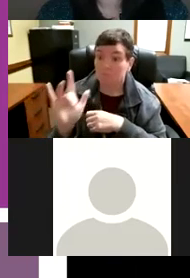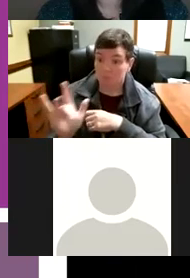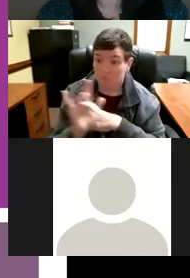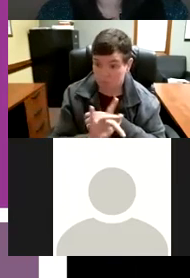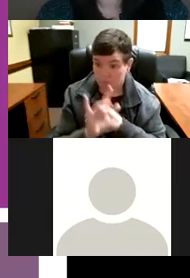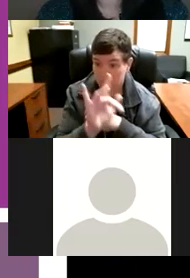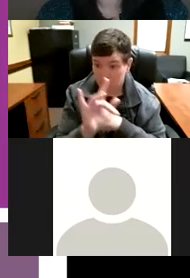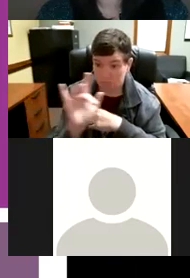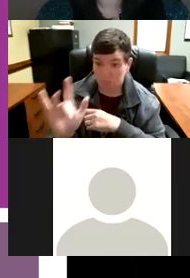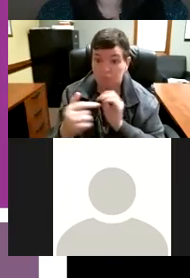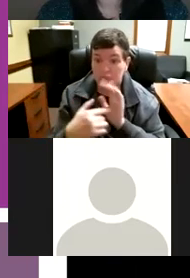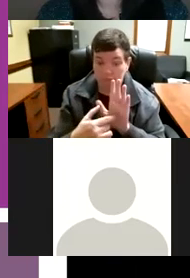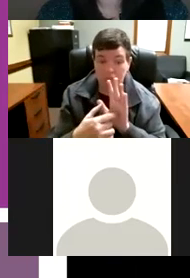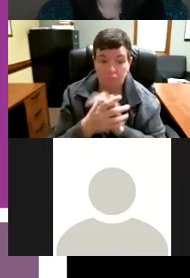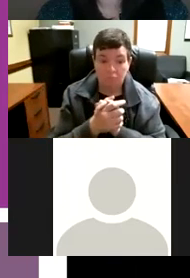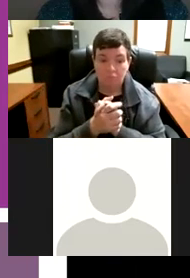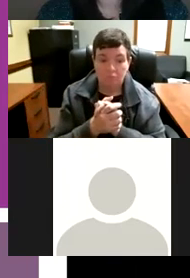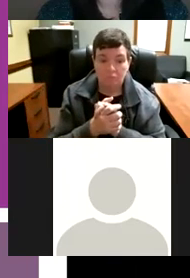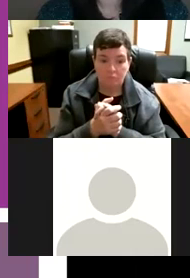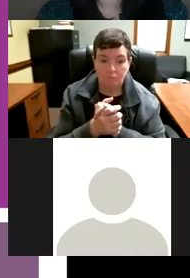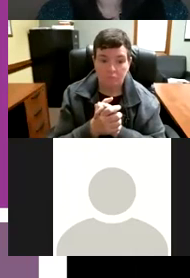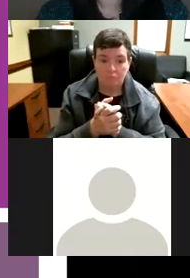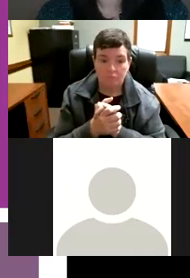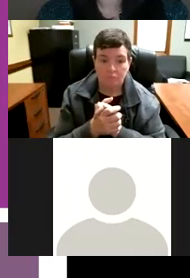Yeti and